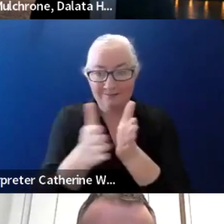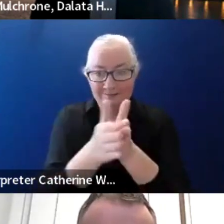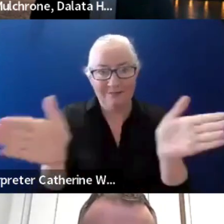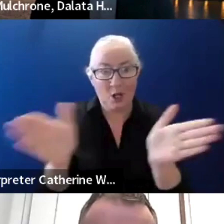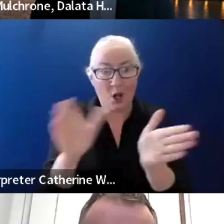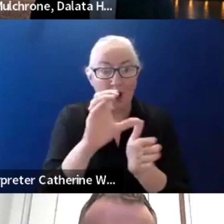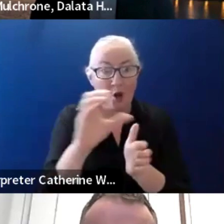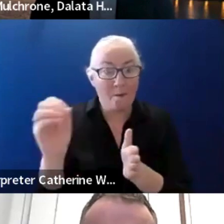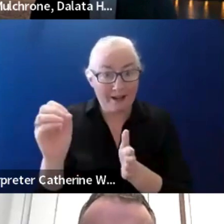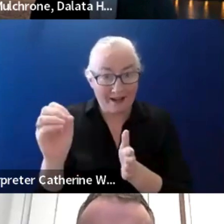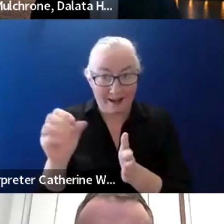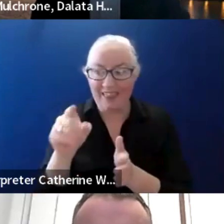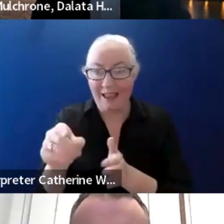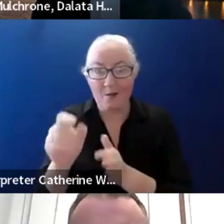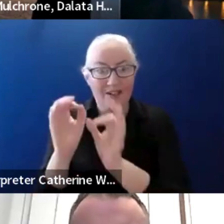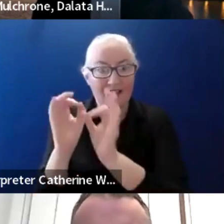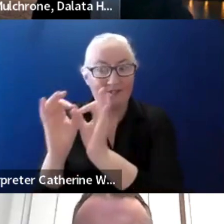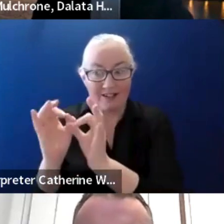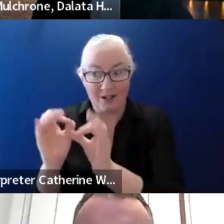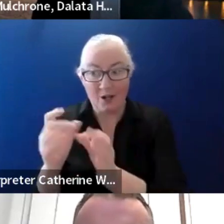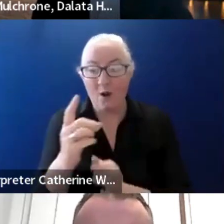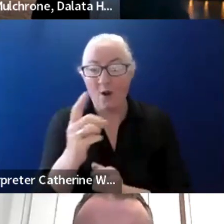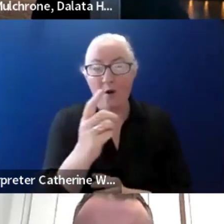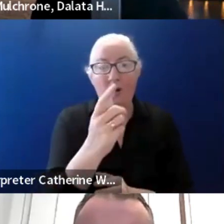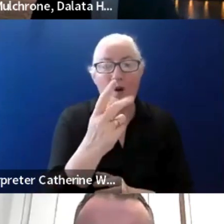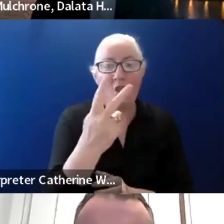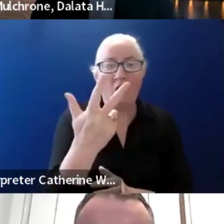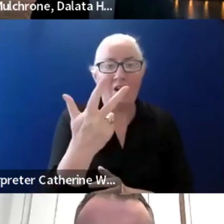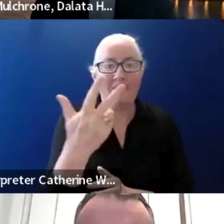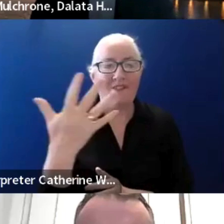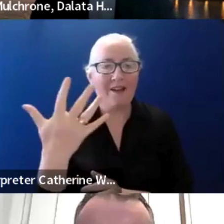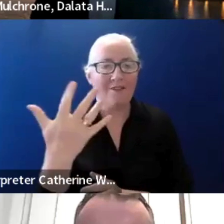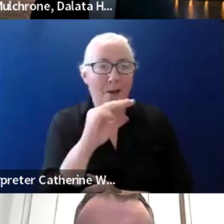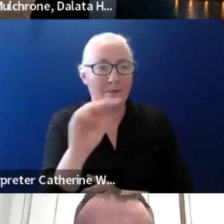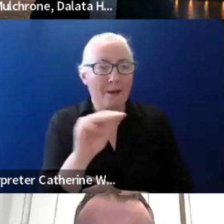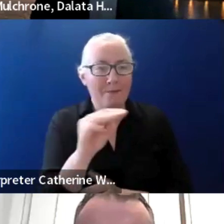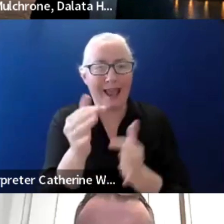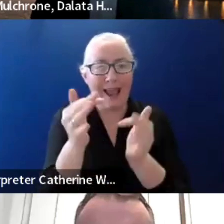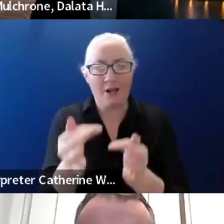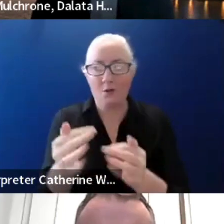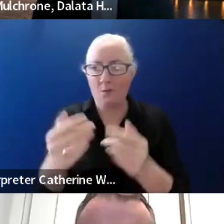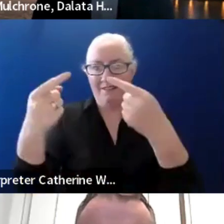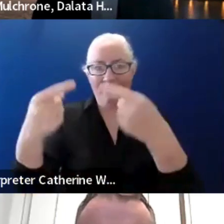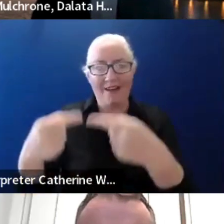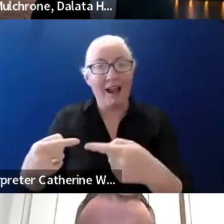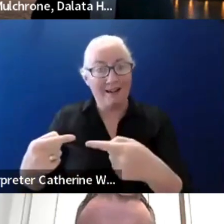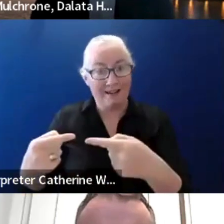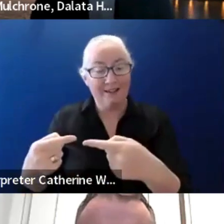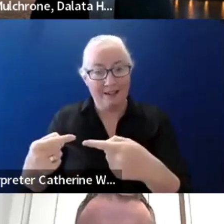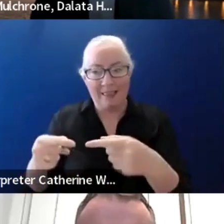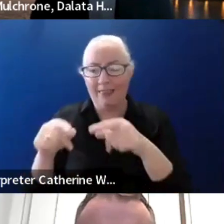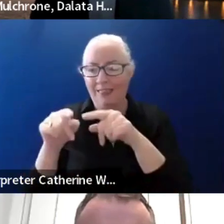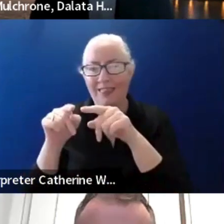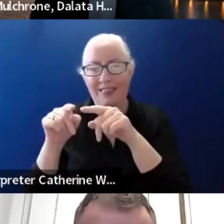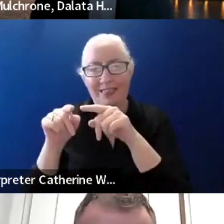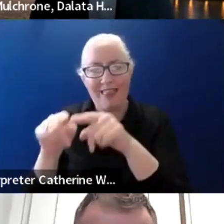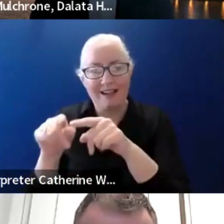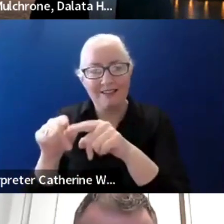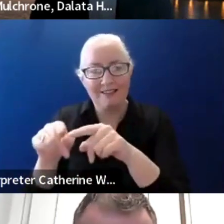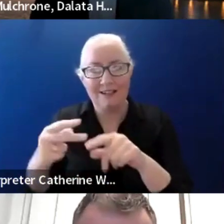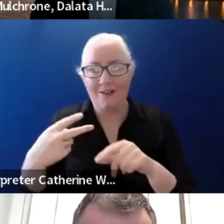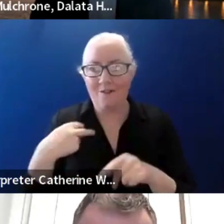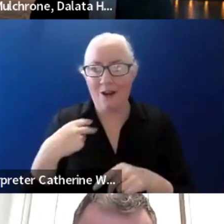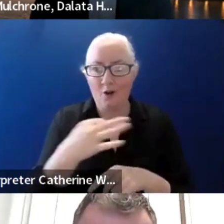which was absolutely fantastic, with 135 people in the actual final. So that was a very, I suppose, very